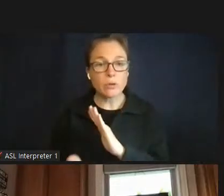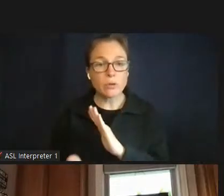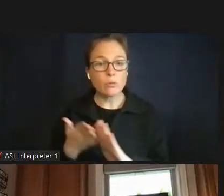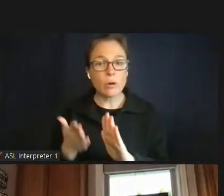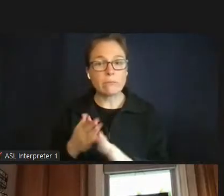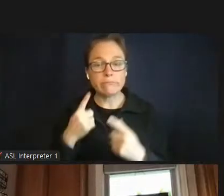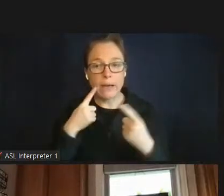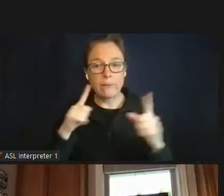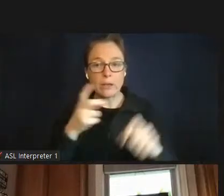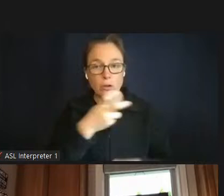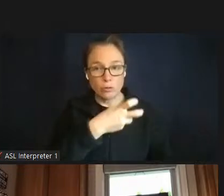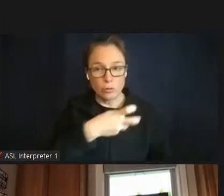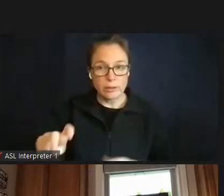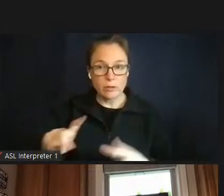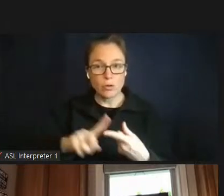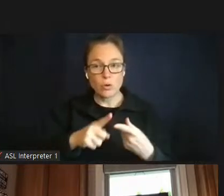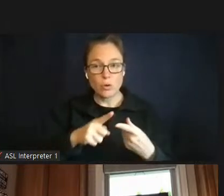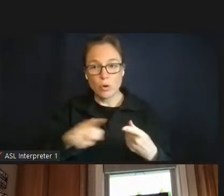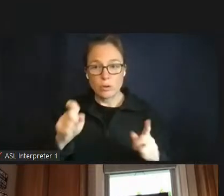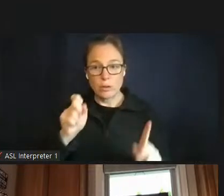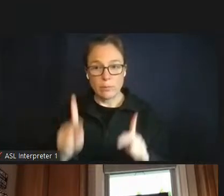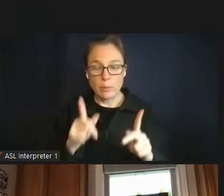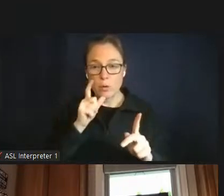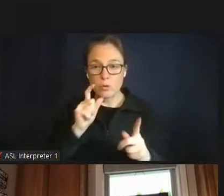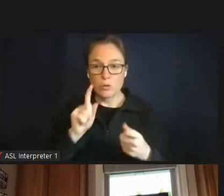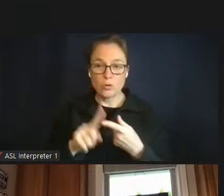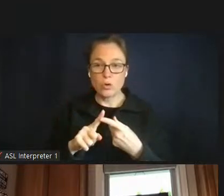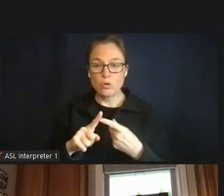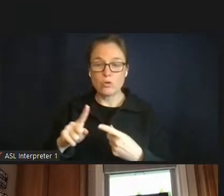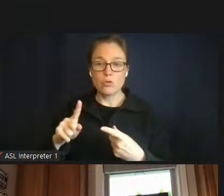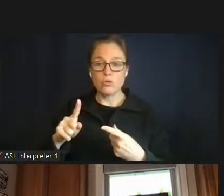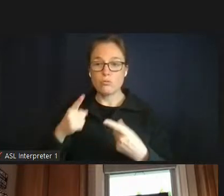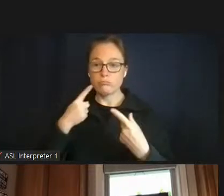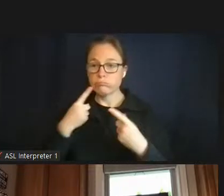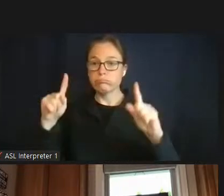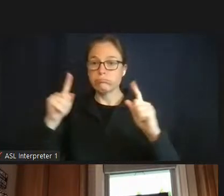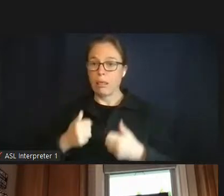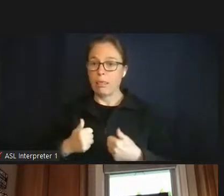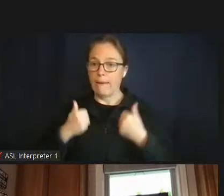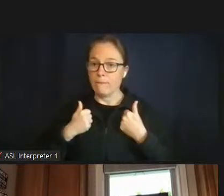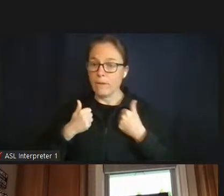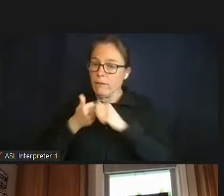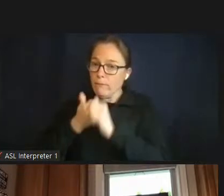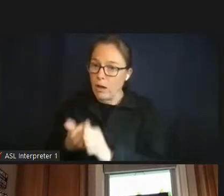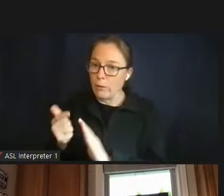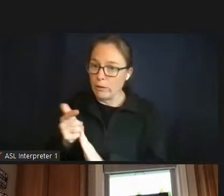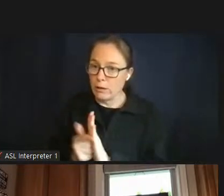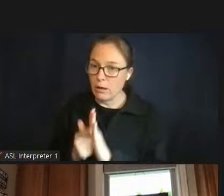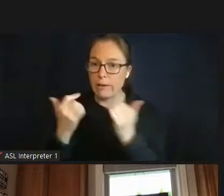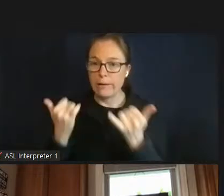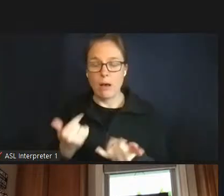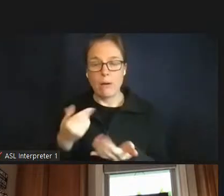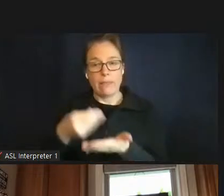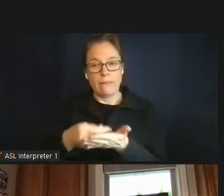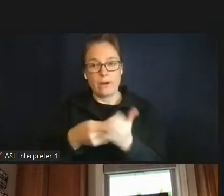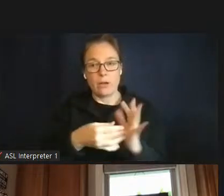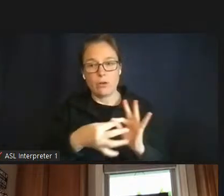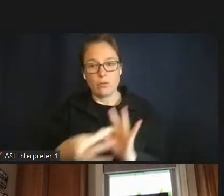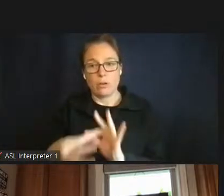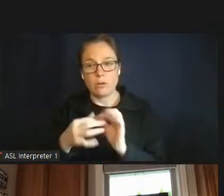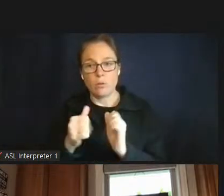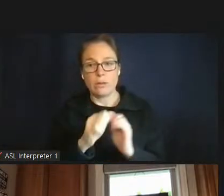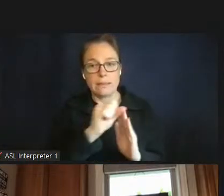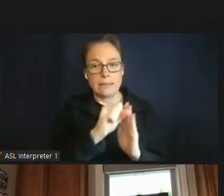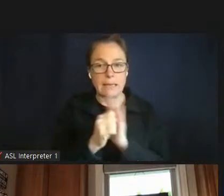transition of individuals into productive law-abiding lives. As we know, the funding relationship between state and